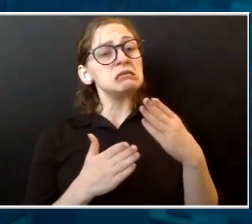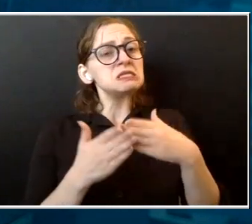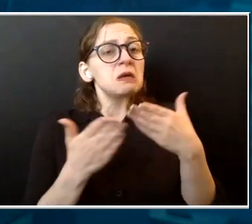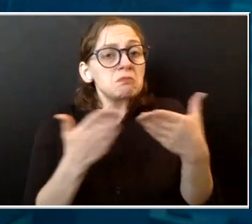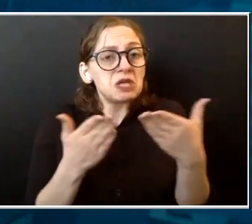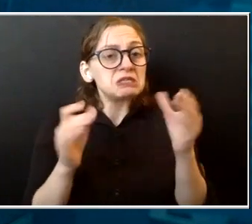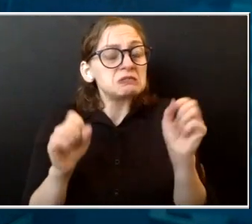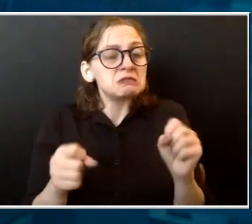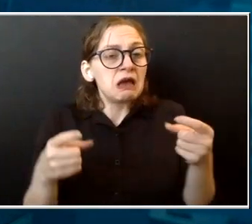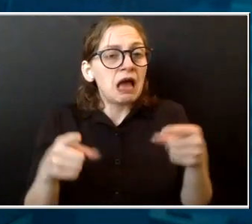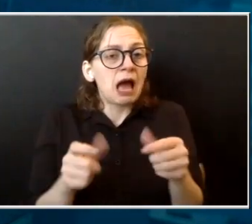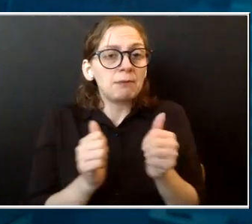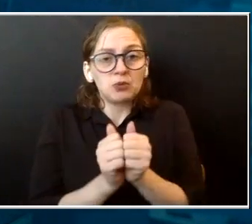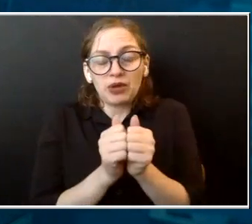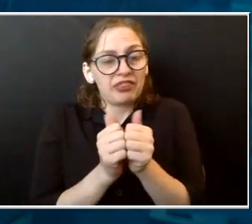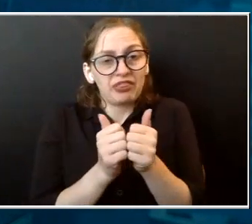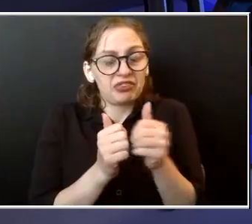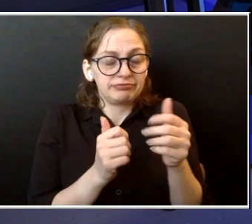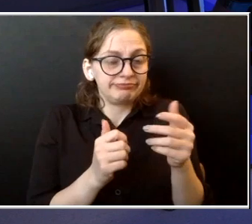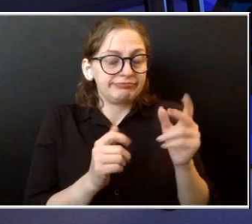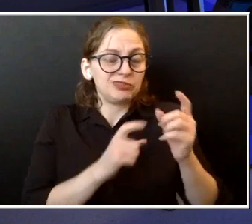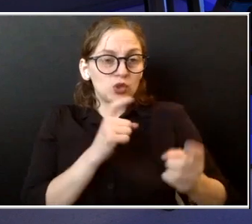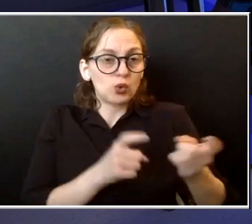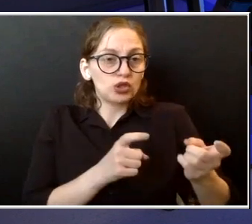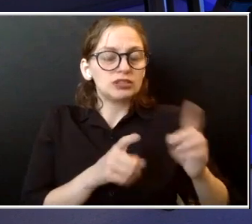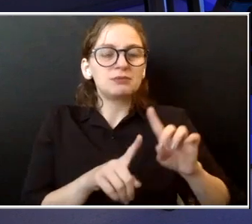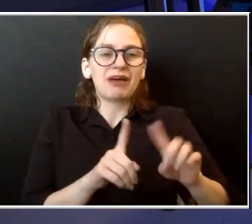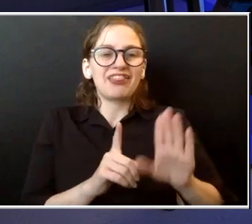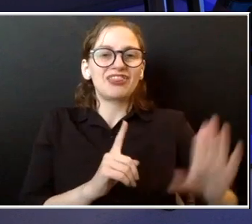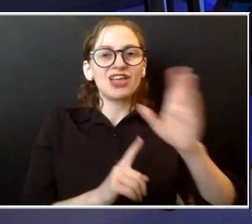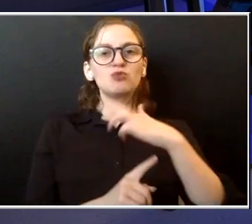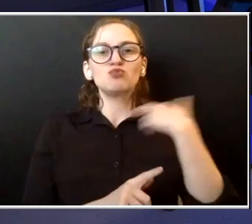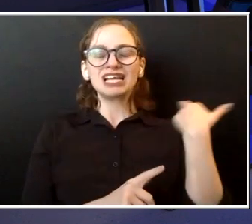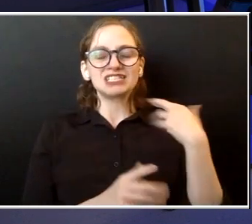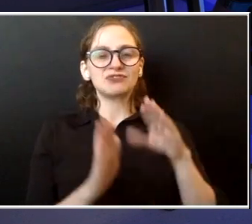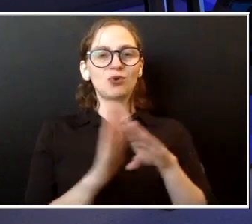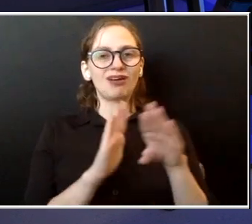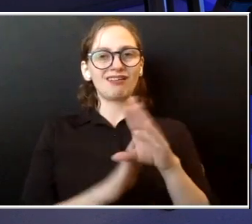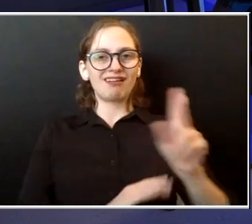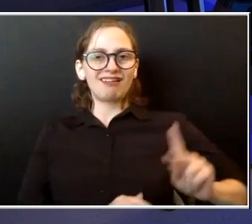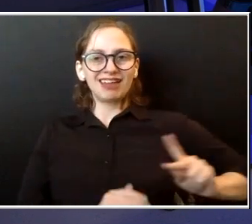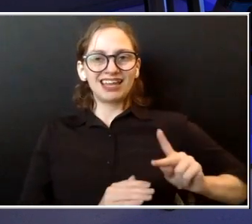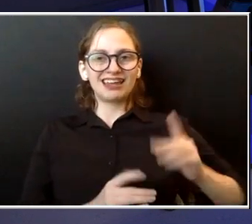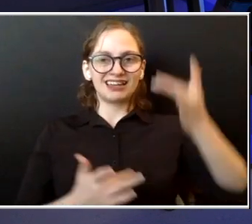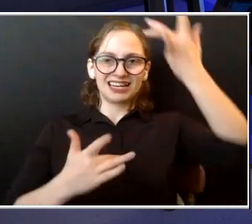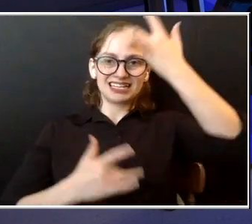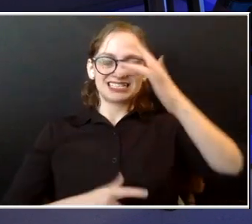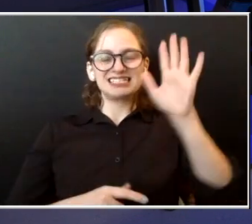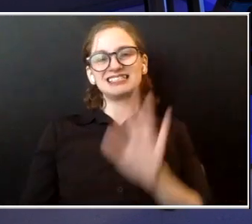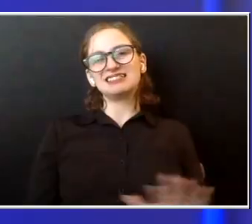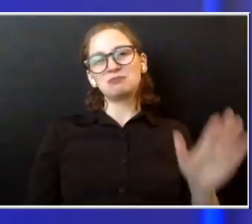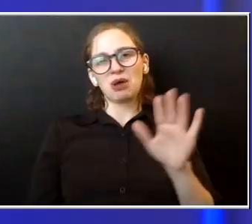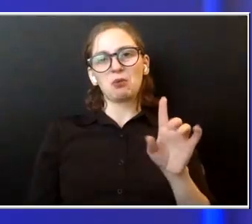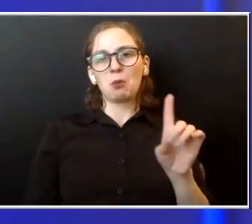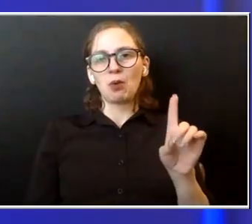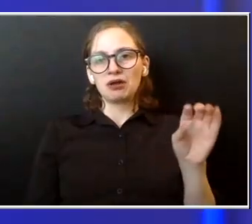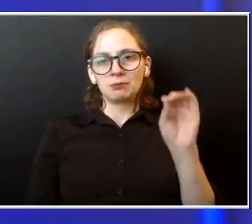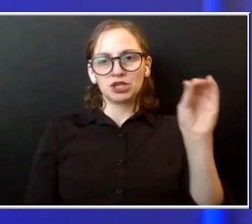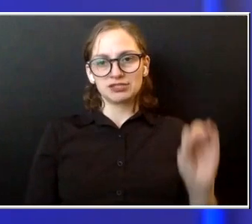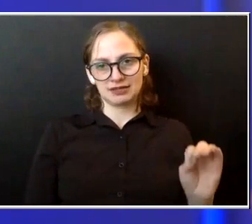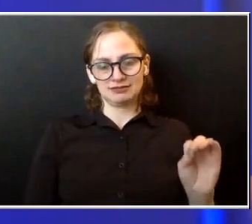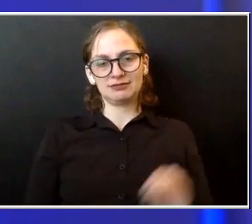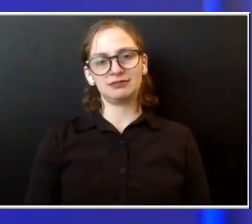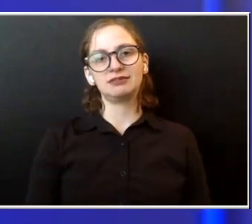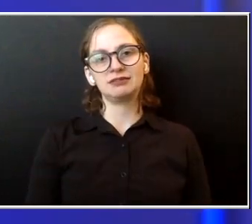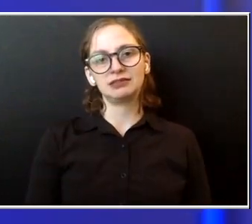as the general population, which is about 1%. Okay. I think just seeing her relative do so much better,